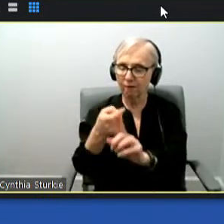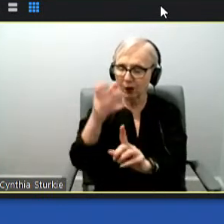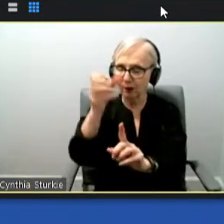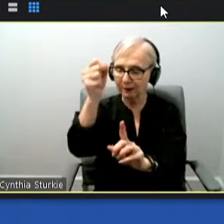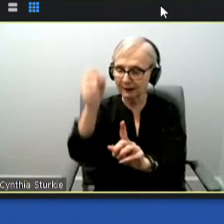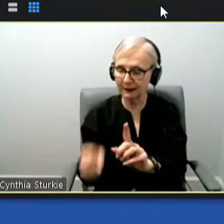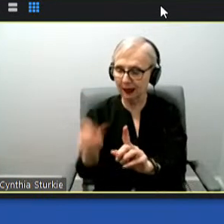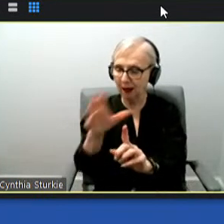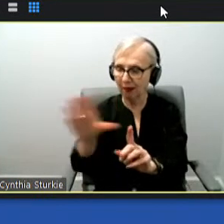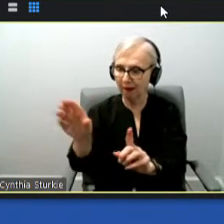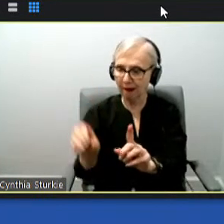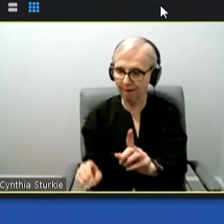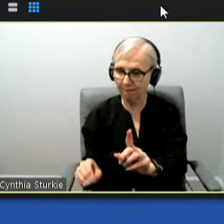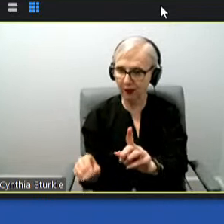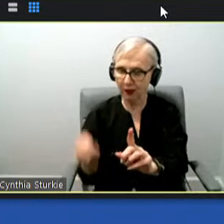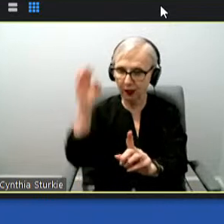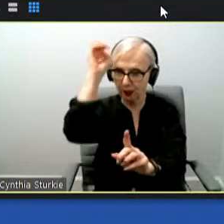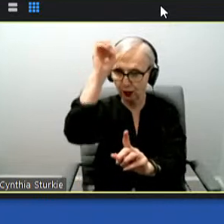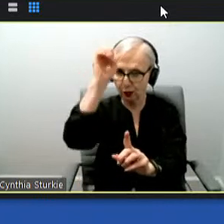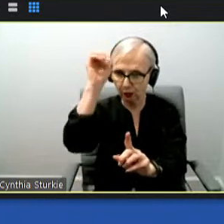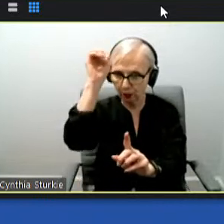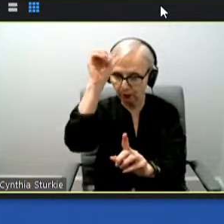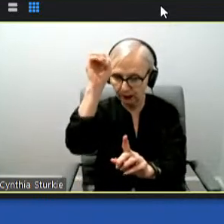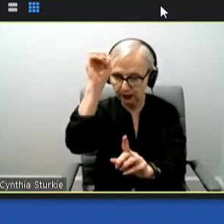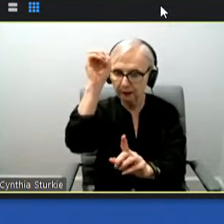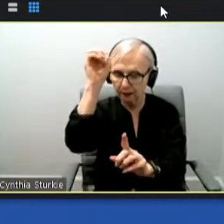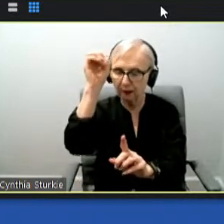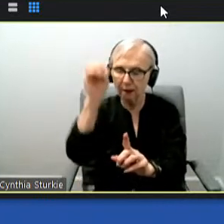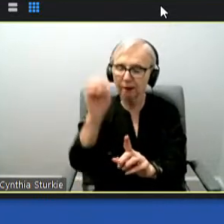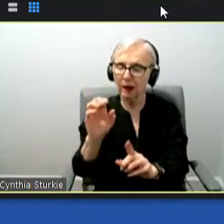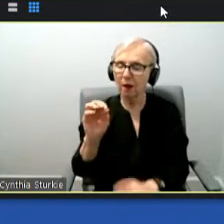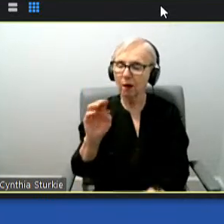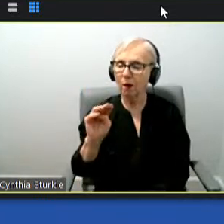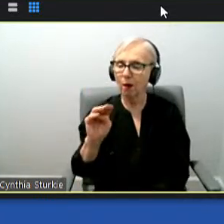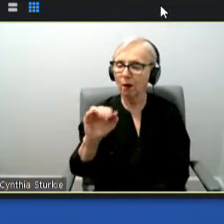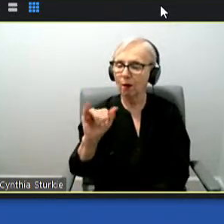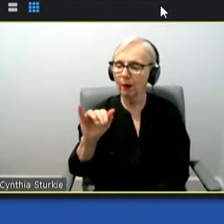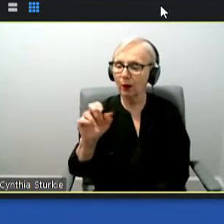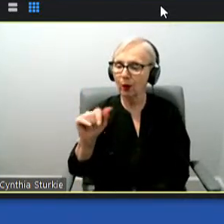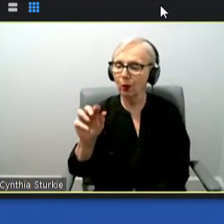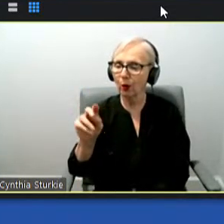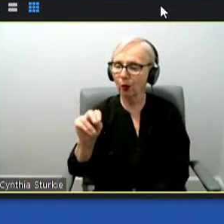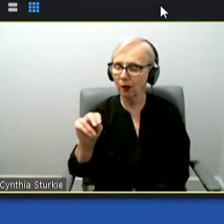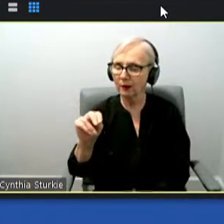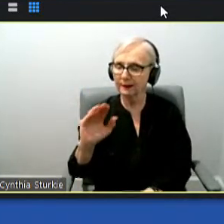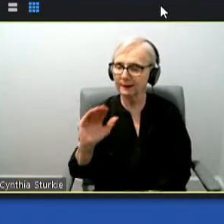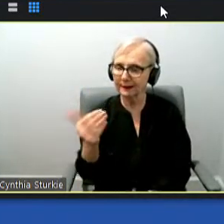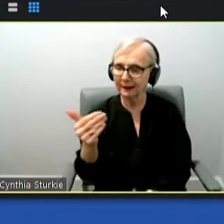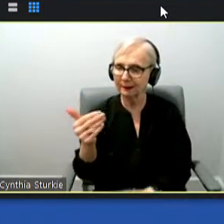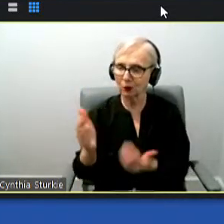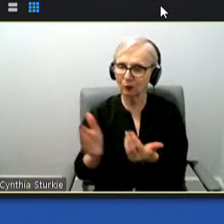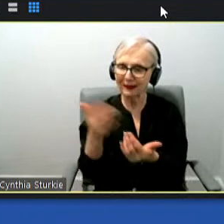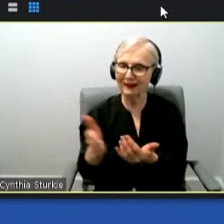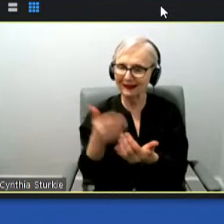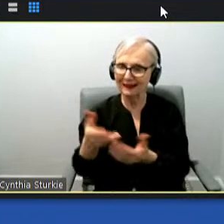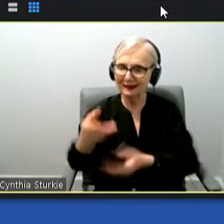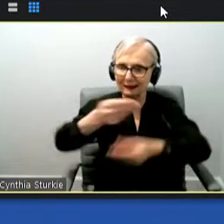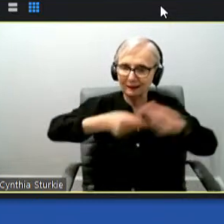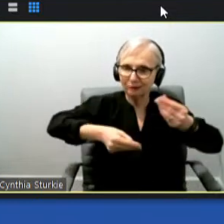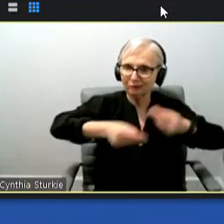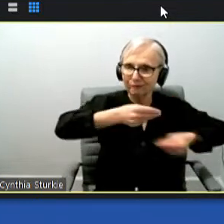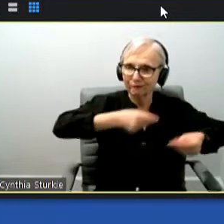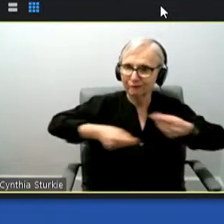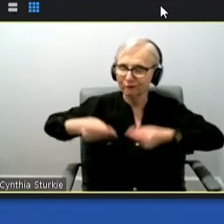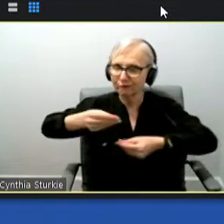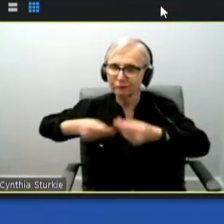some European countries primarily that the Omicron variant does appear to have increased transmissibility when compared to